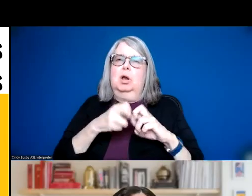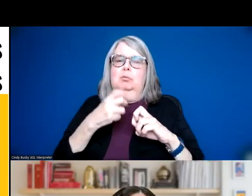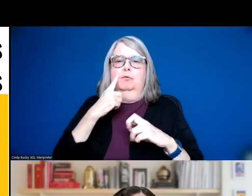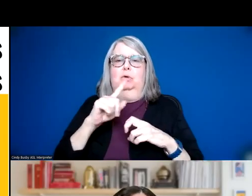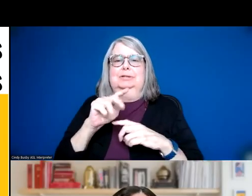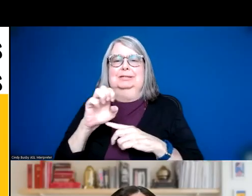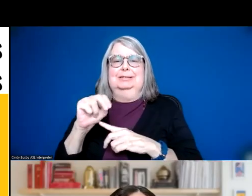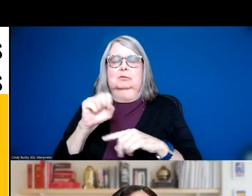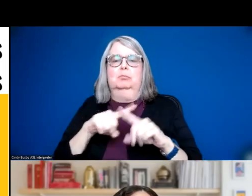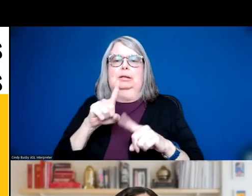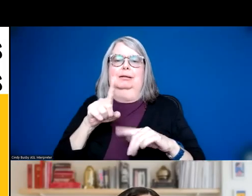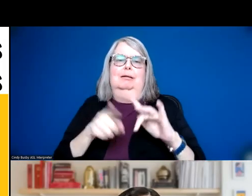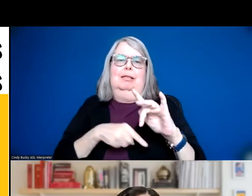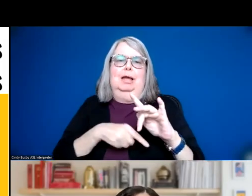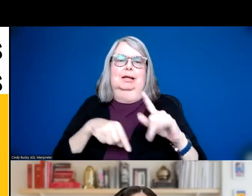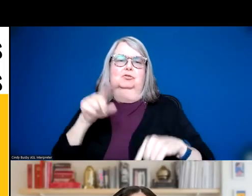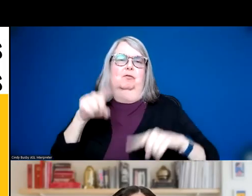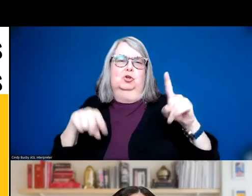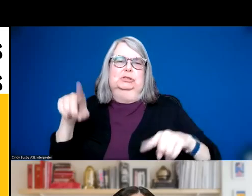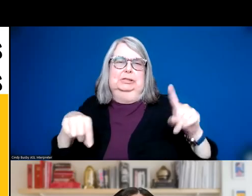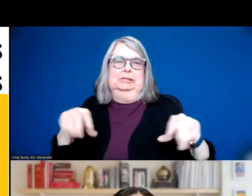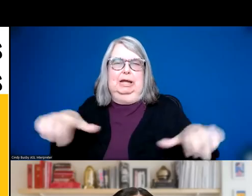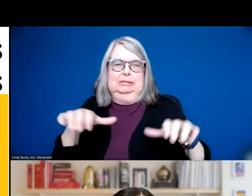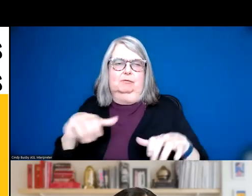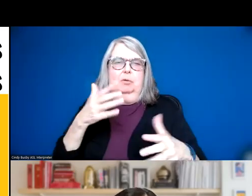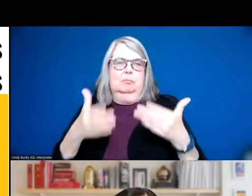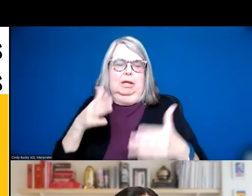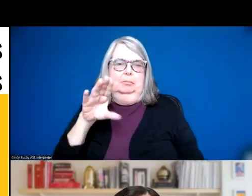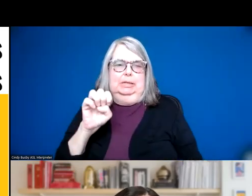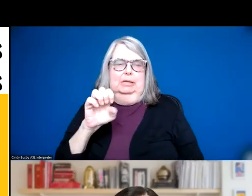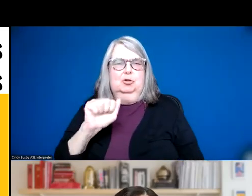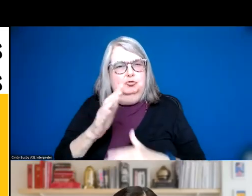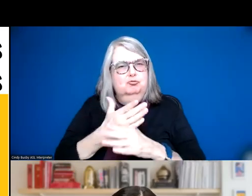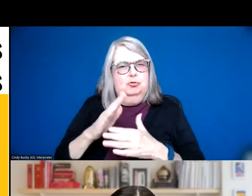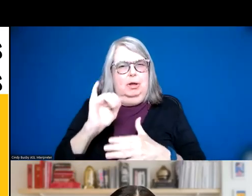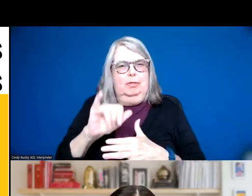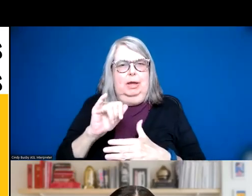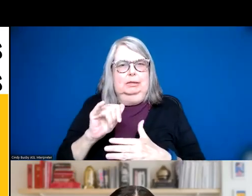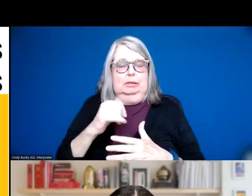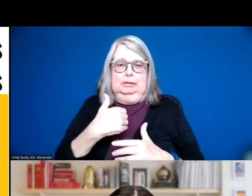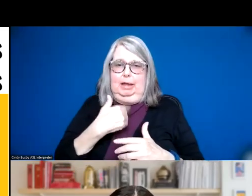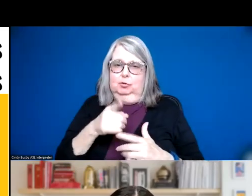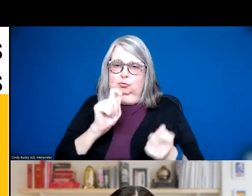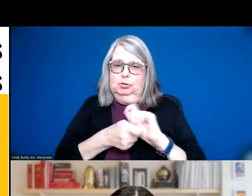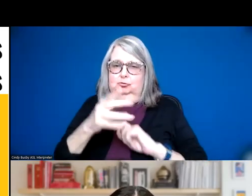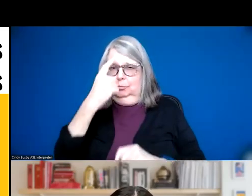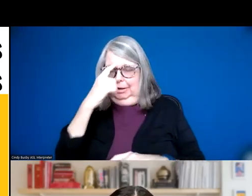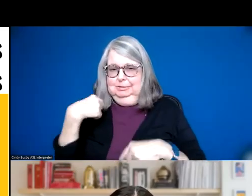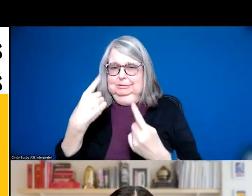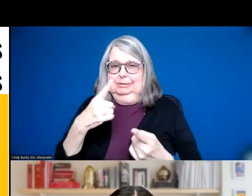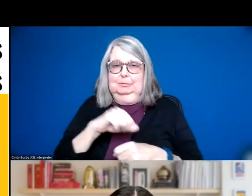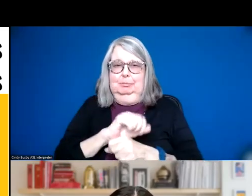diversity in terms of activities, maybe. Can you share what you mean, and have your thoughts changed since the pandemic?